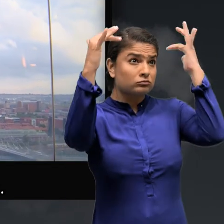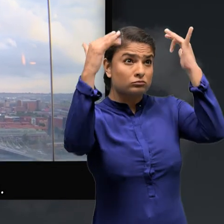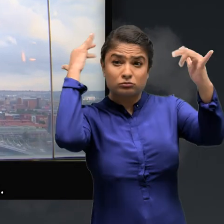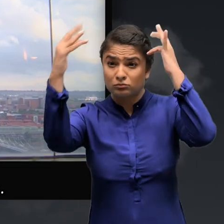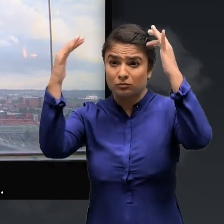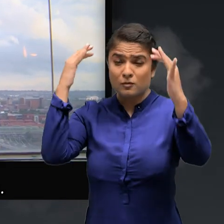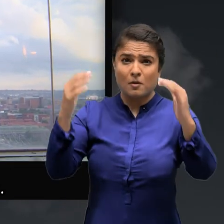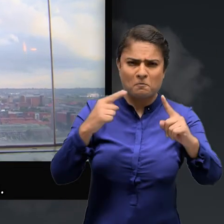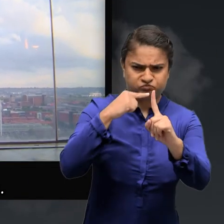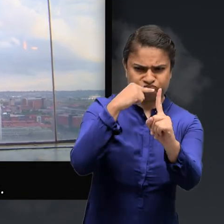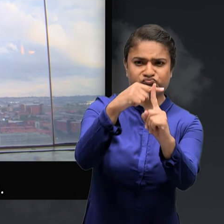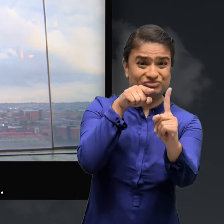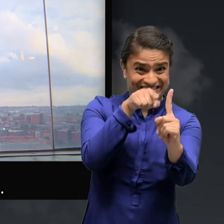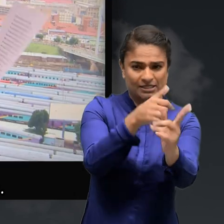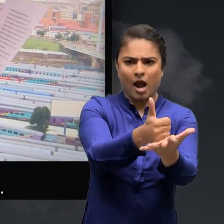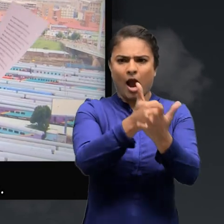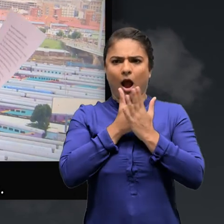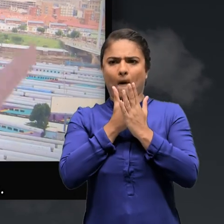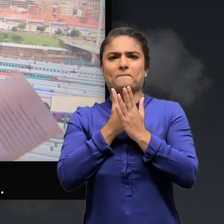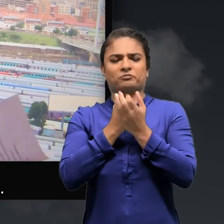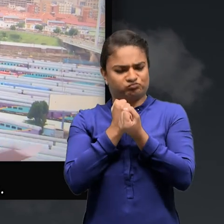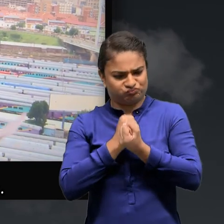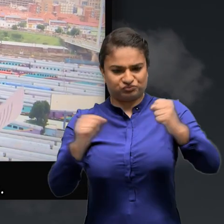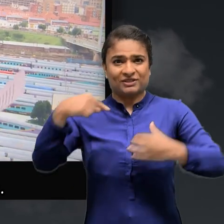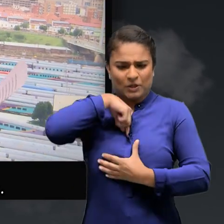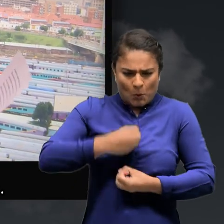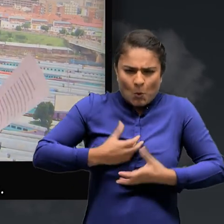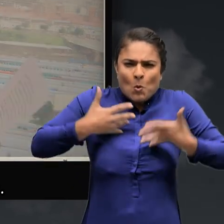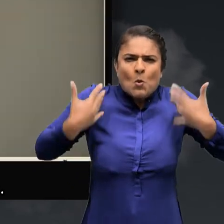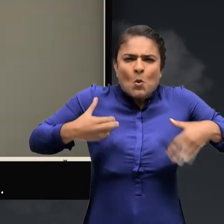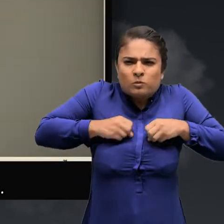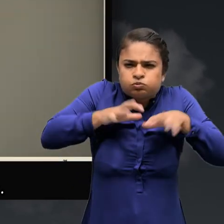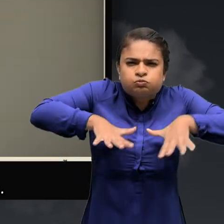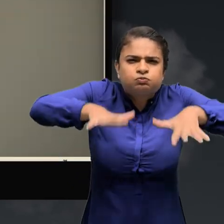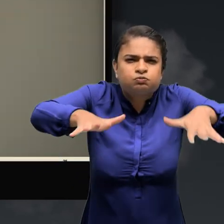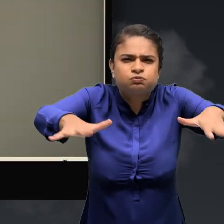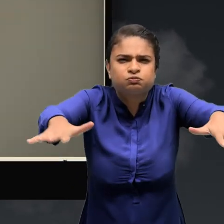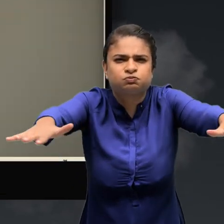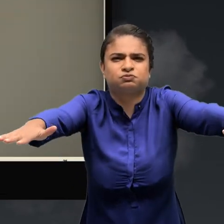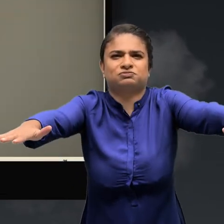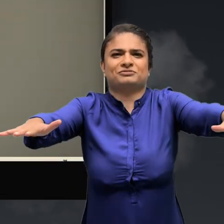Positivity can make a queendom of prosperity in you.